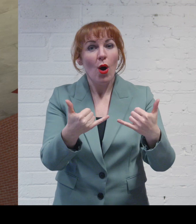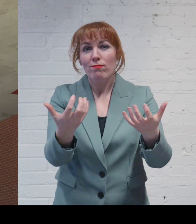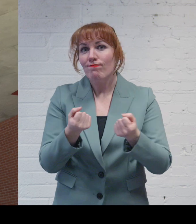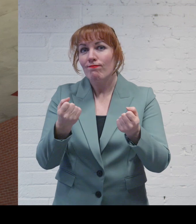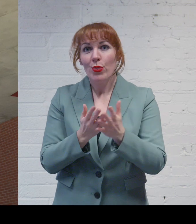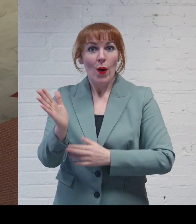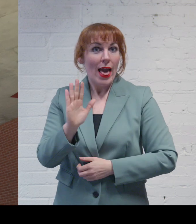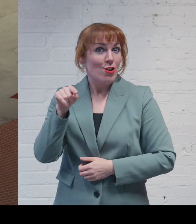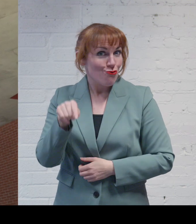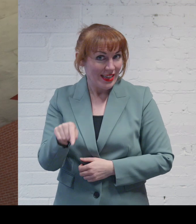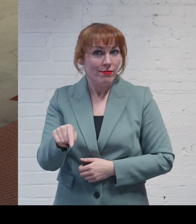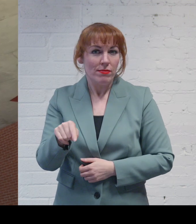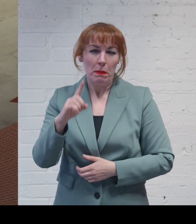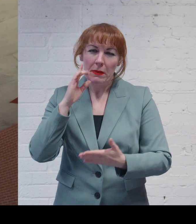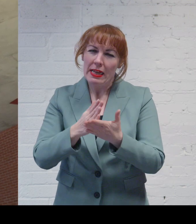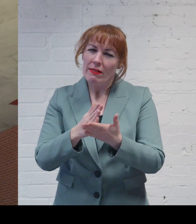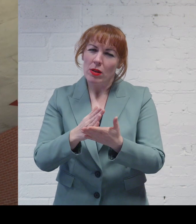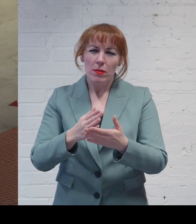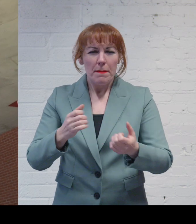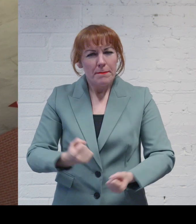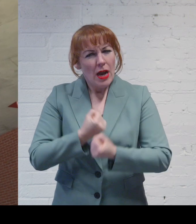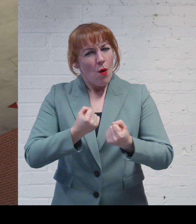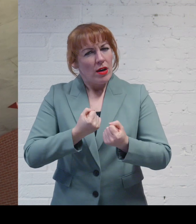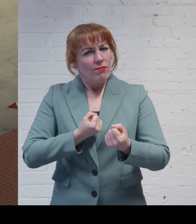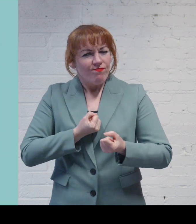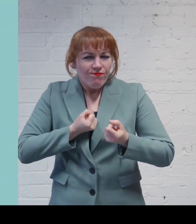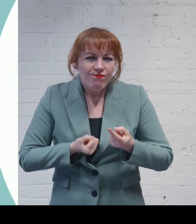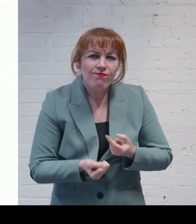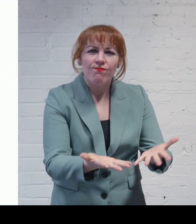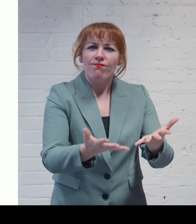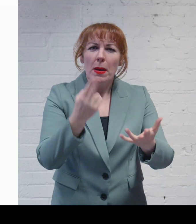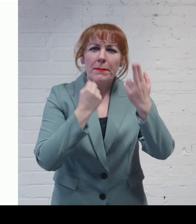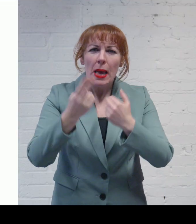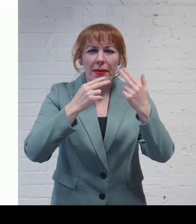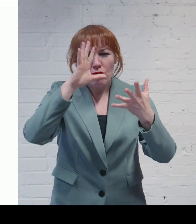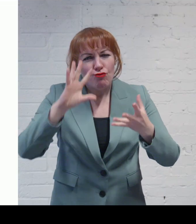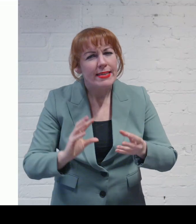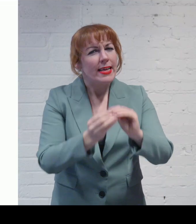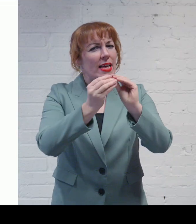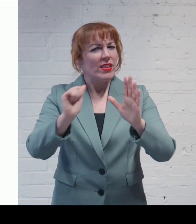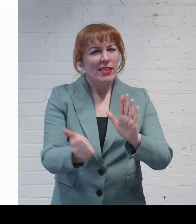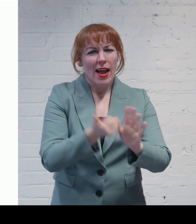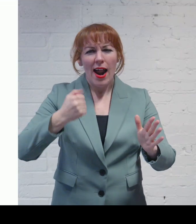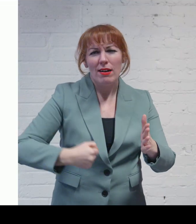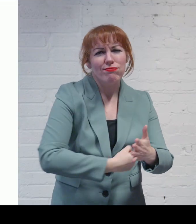At the multi-award-winning Lyric Theatre, they believe in the power of people and creative talent.